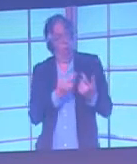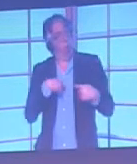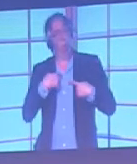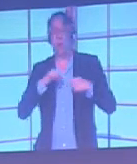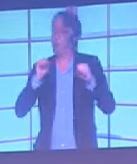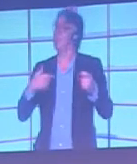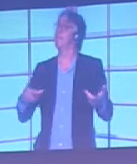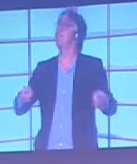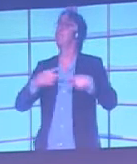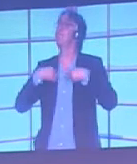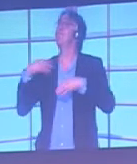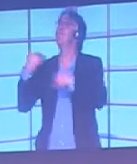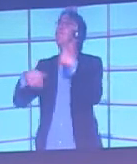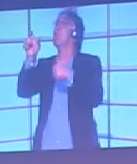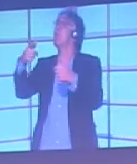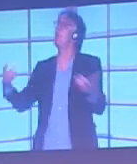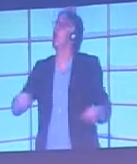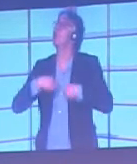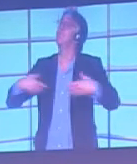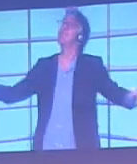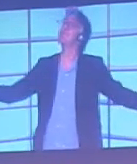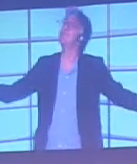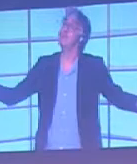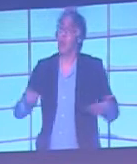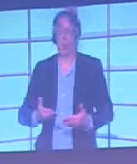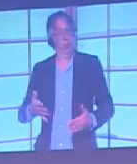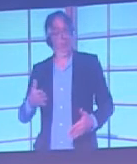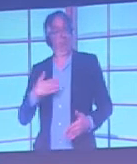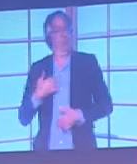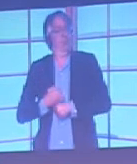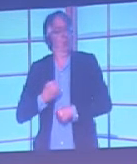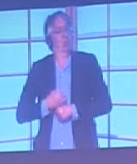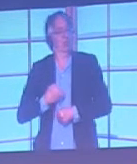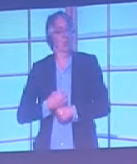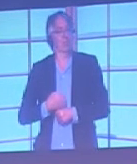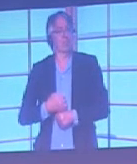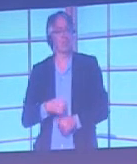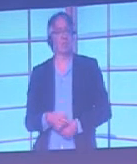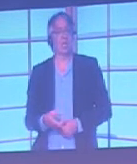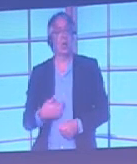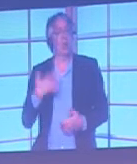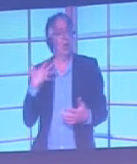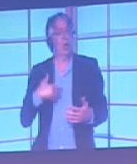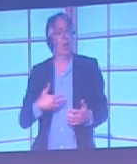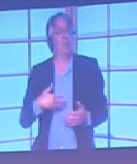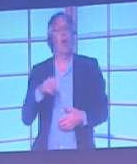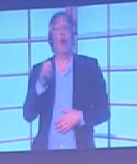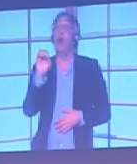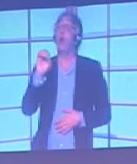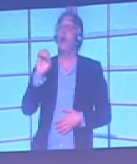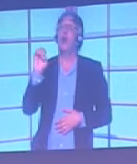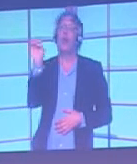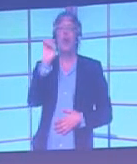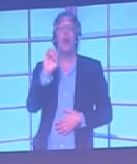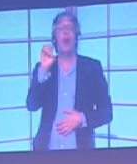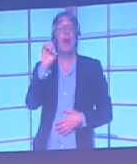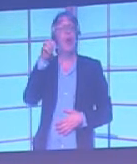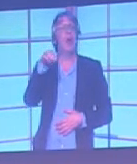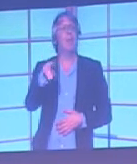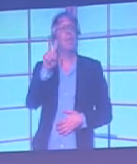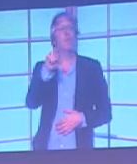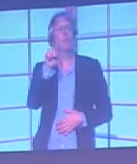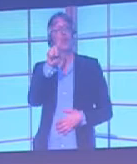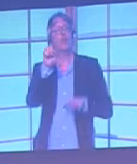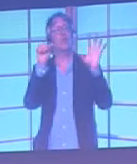way. This is our daily task, and this is how it filters within each operational project in collaboration with Patrick Gasser